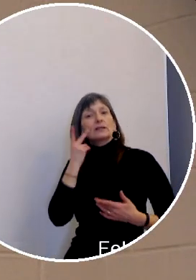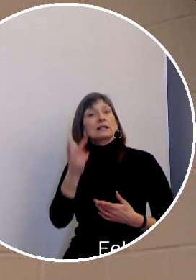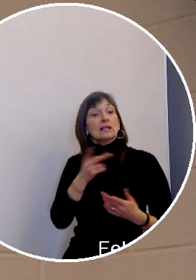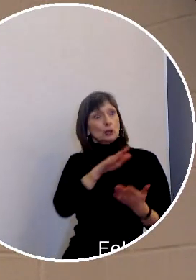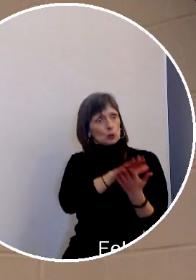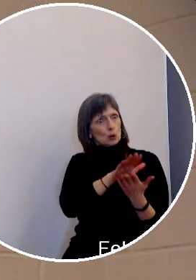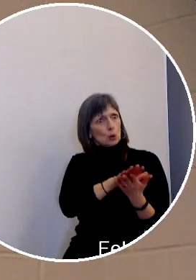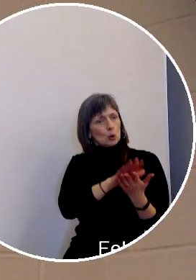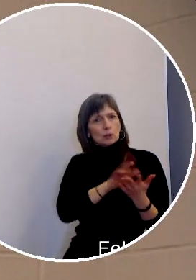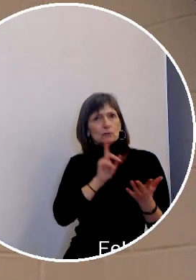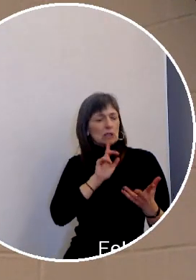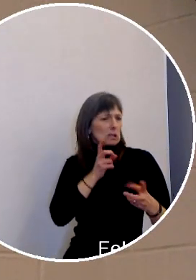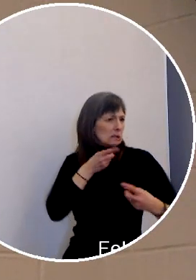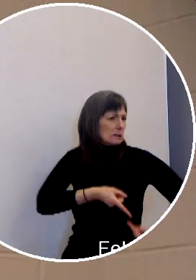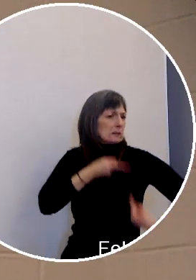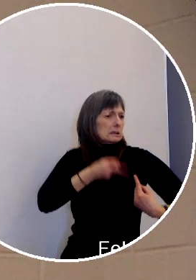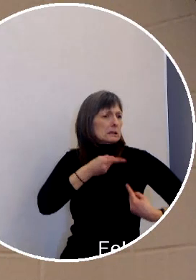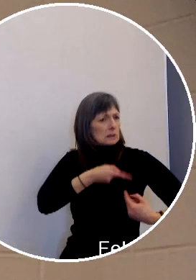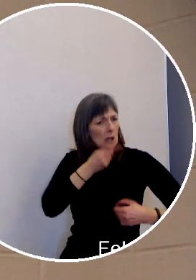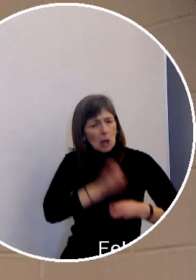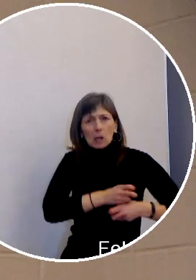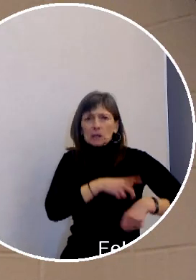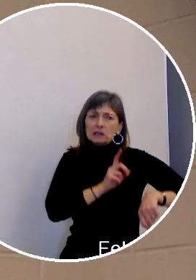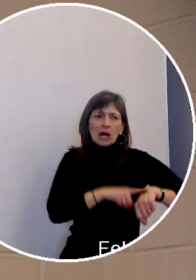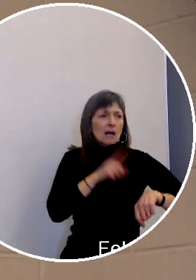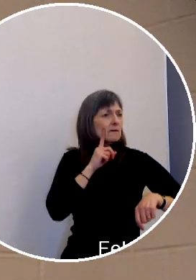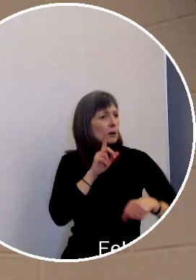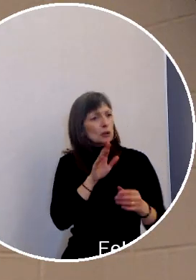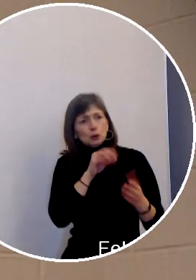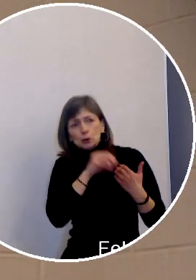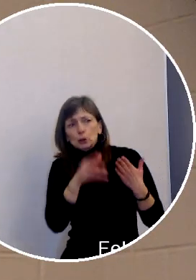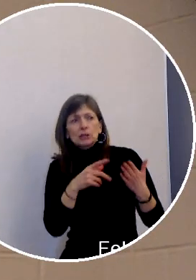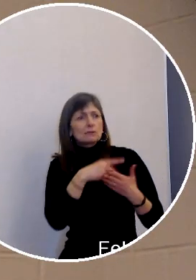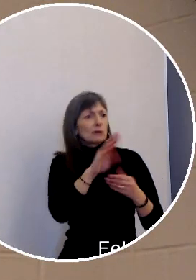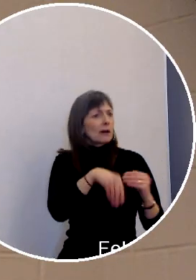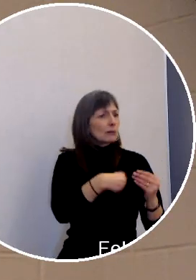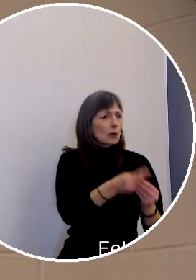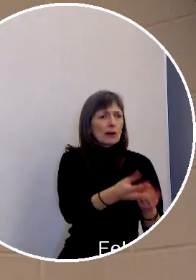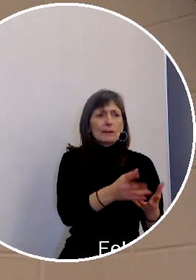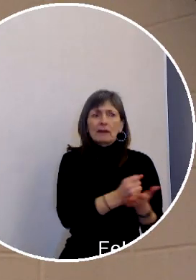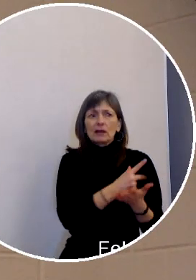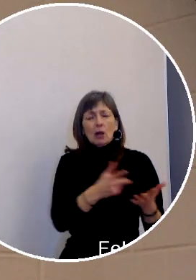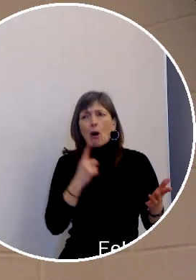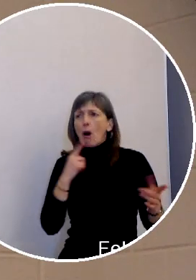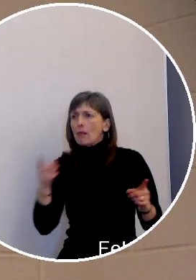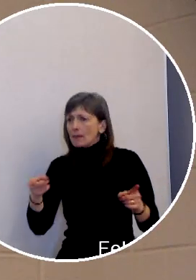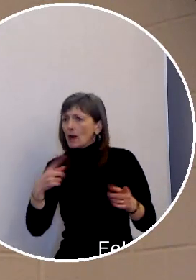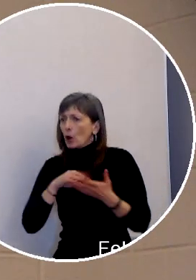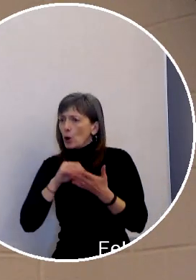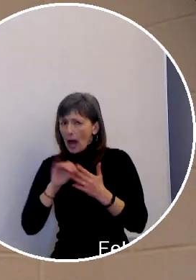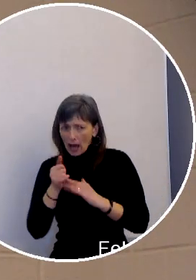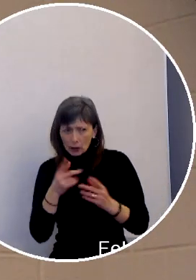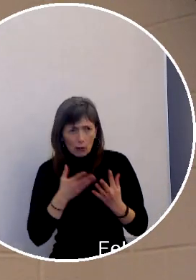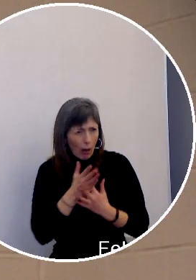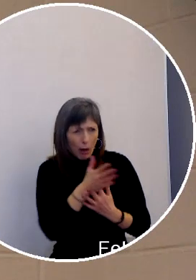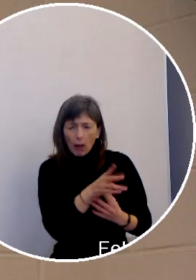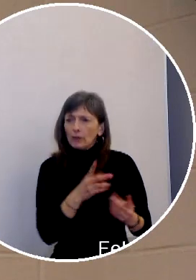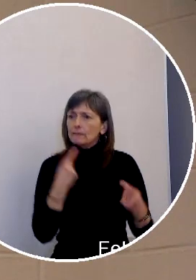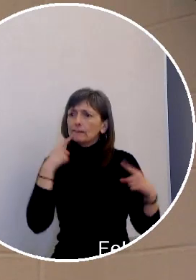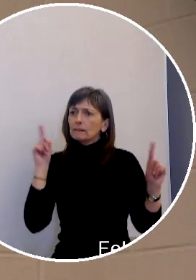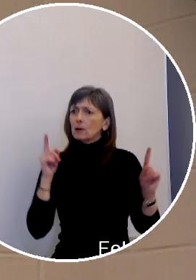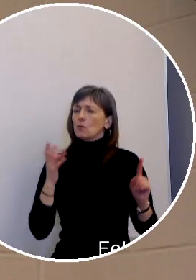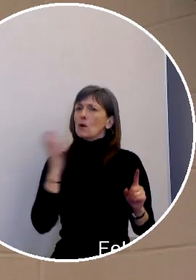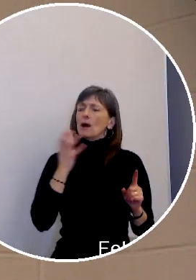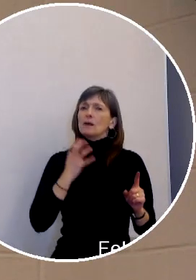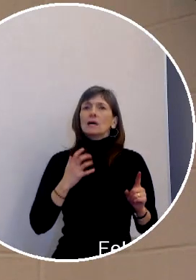my own, overcame considerable challenges to provide comprehensive student-centered programming. Another comment, these 2